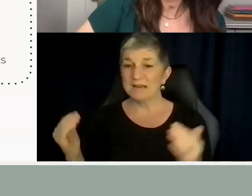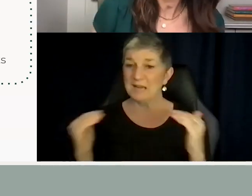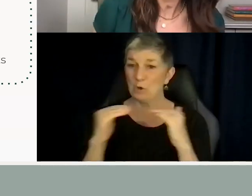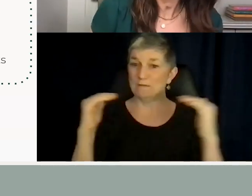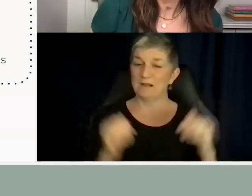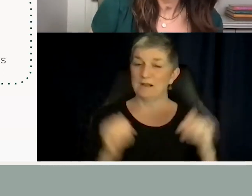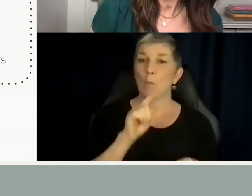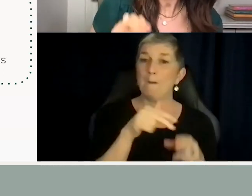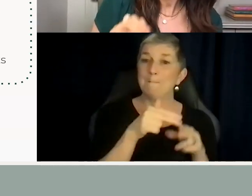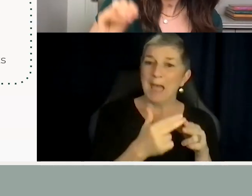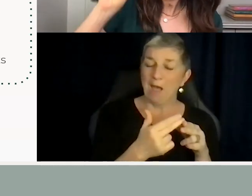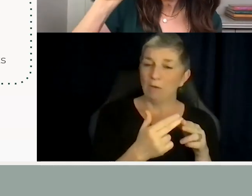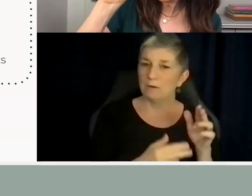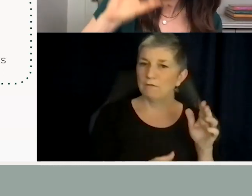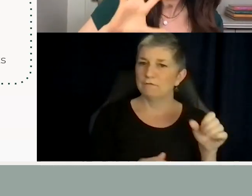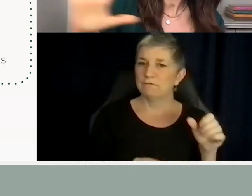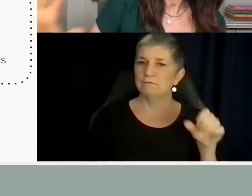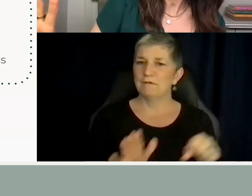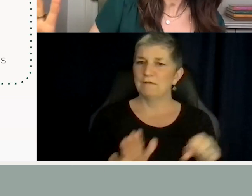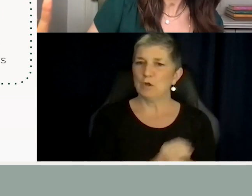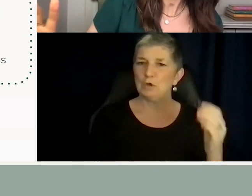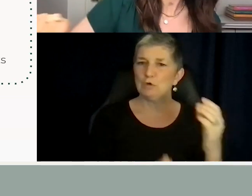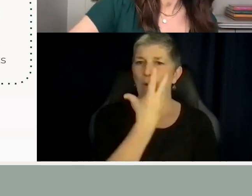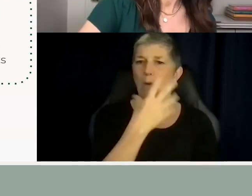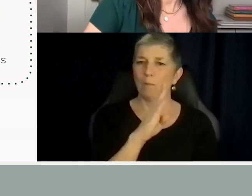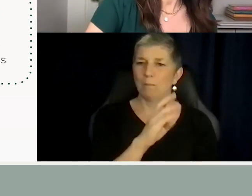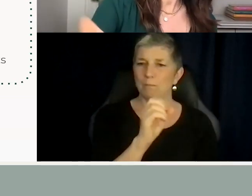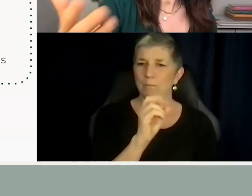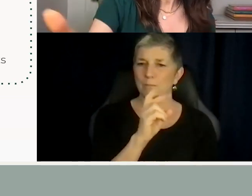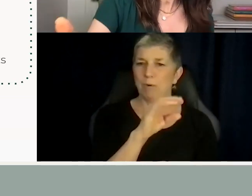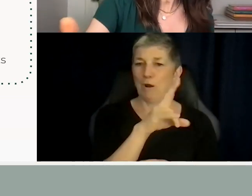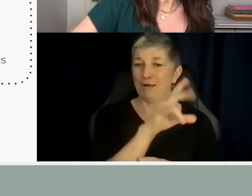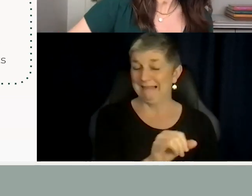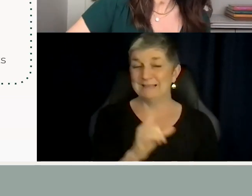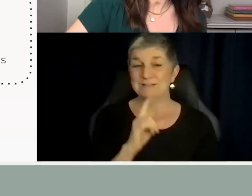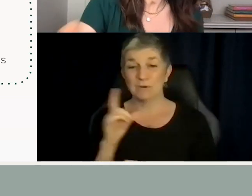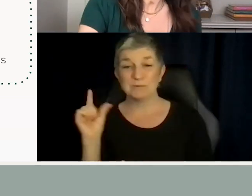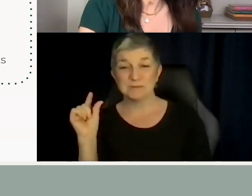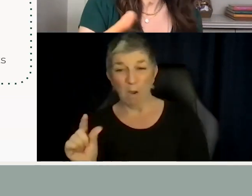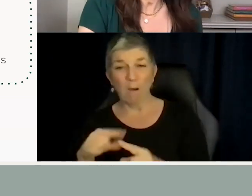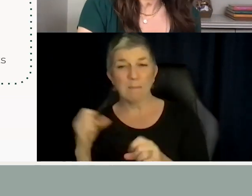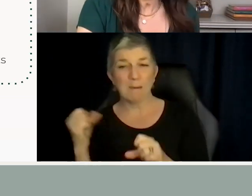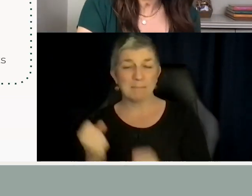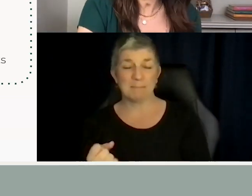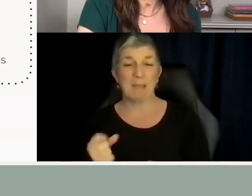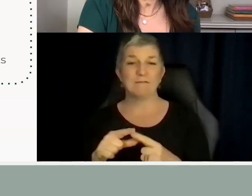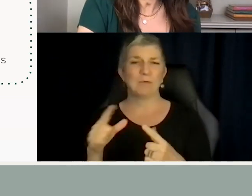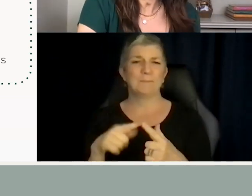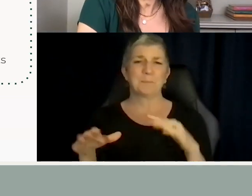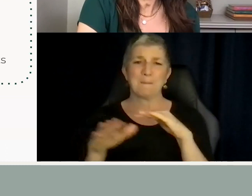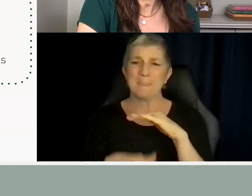pound of mature broccoli. Really small, lots of power. So this smoothie in particular, you take a very